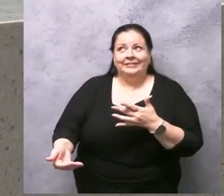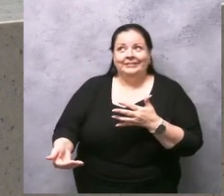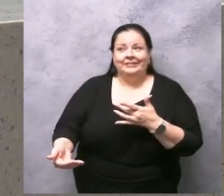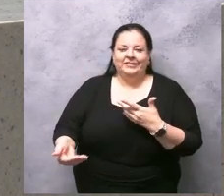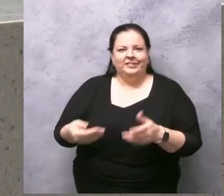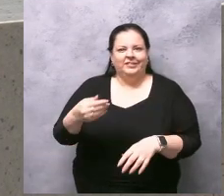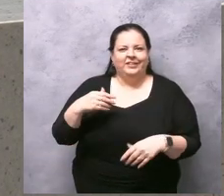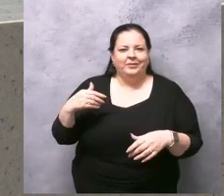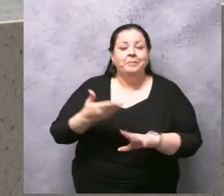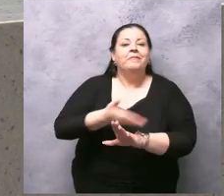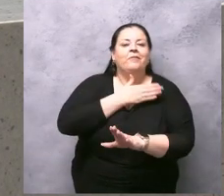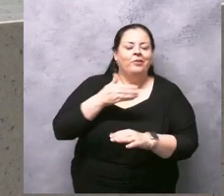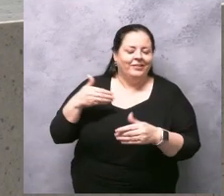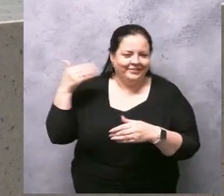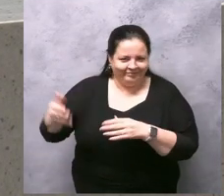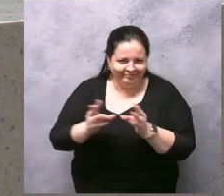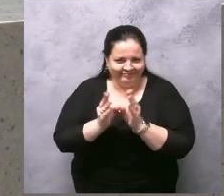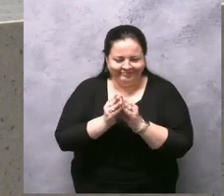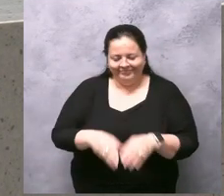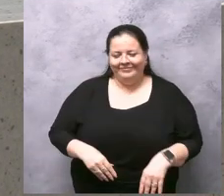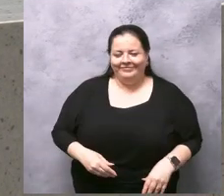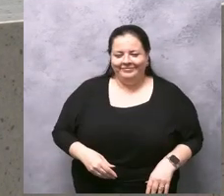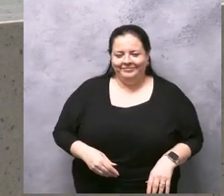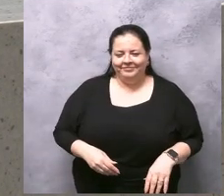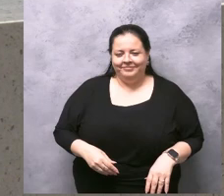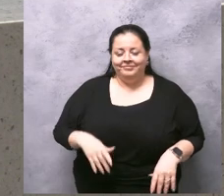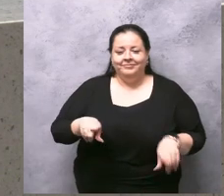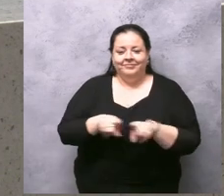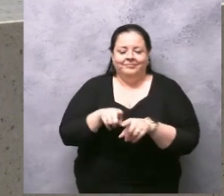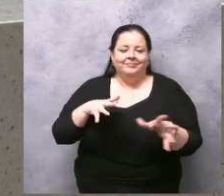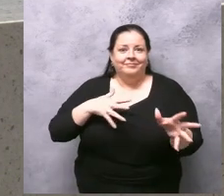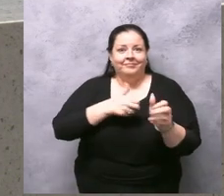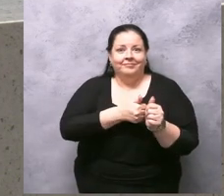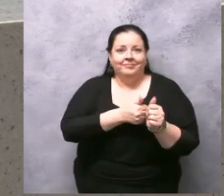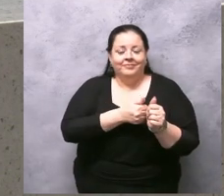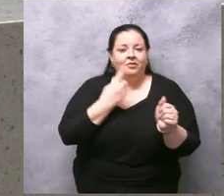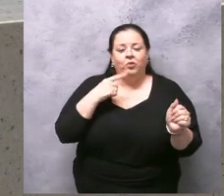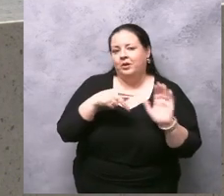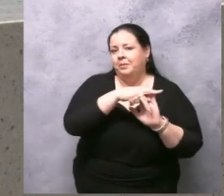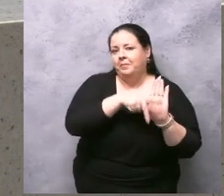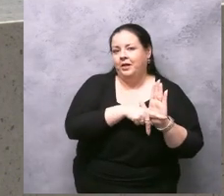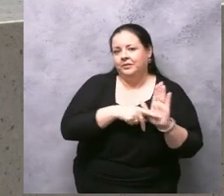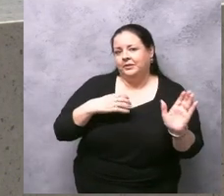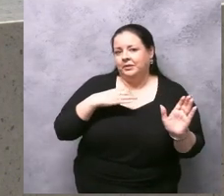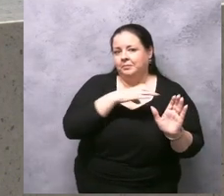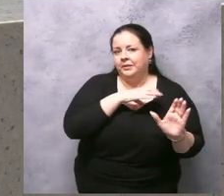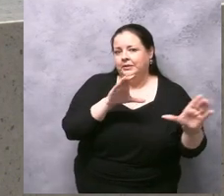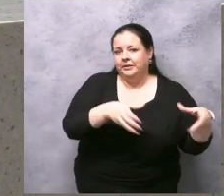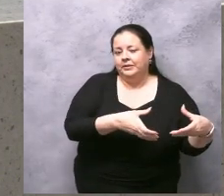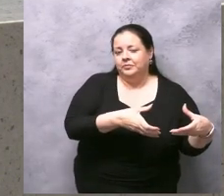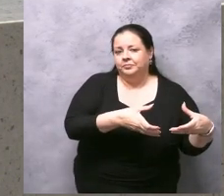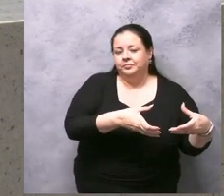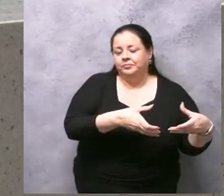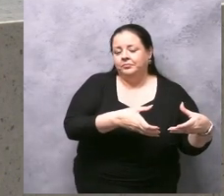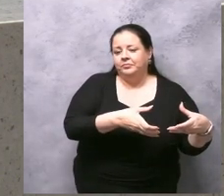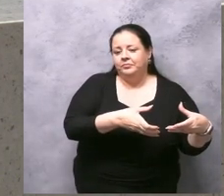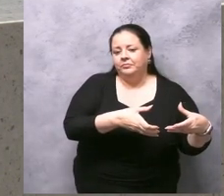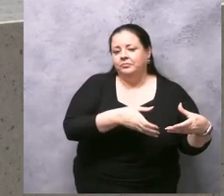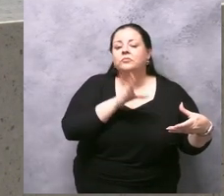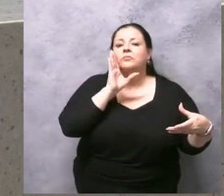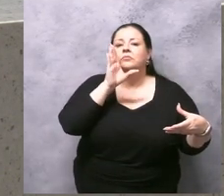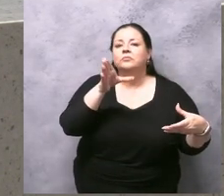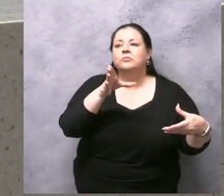the next board meeting. Wanted to also give an update for the policy committee. We will be meeting